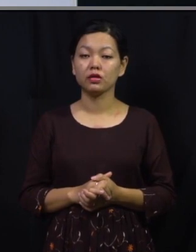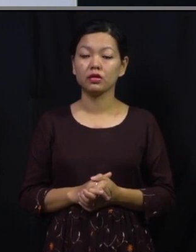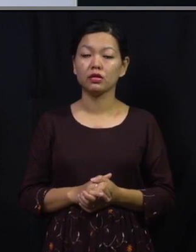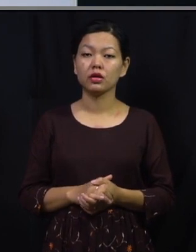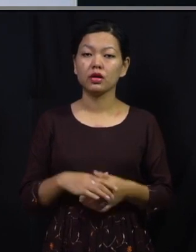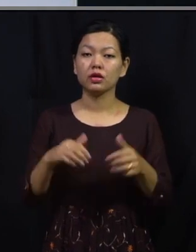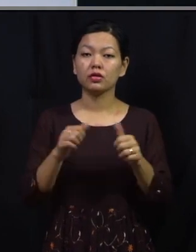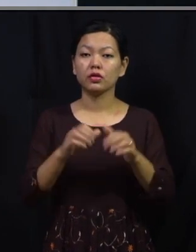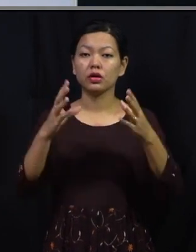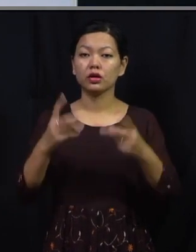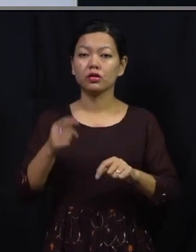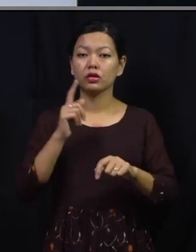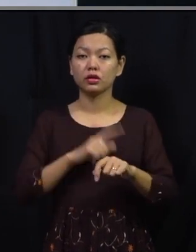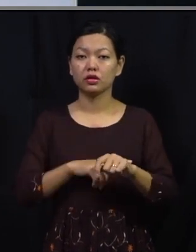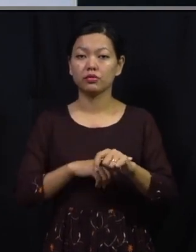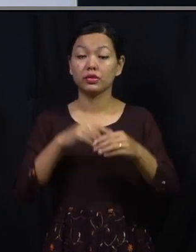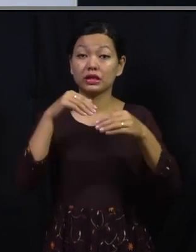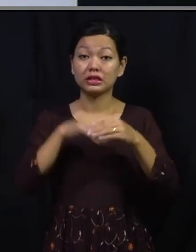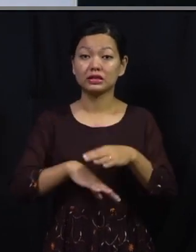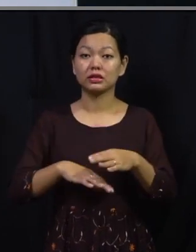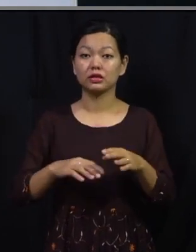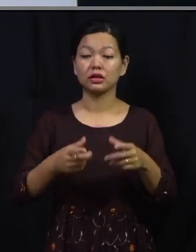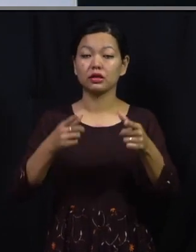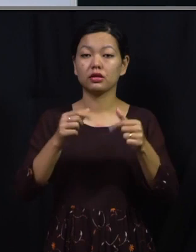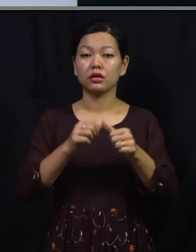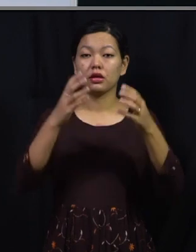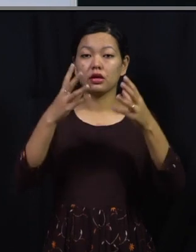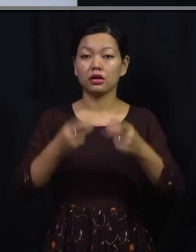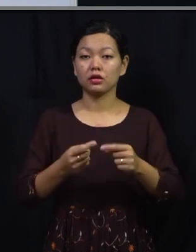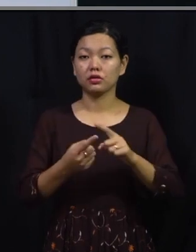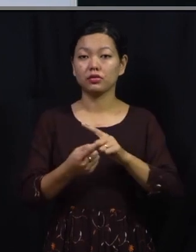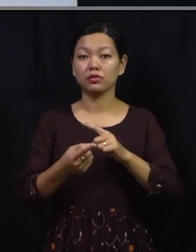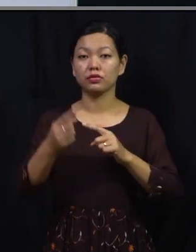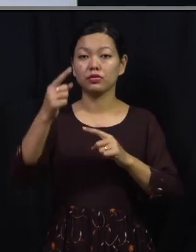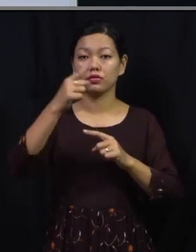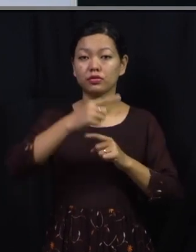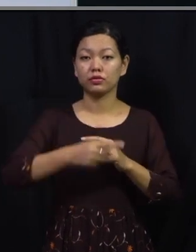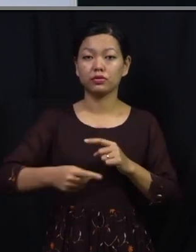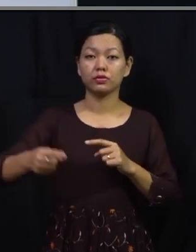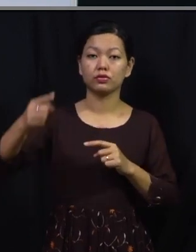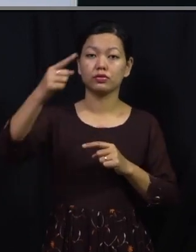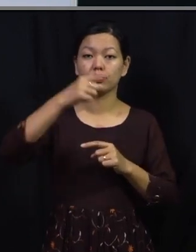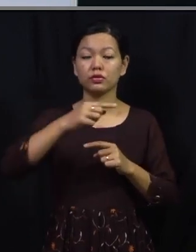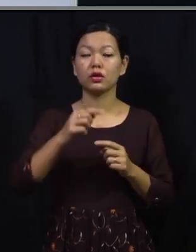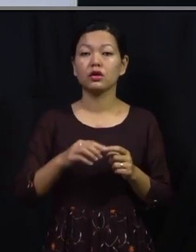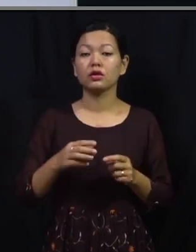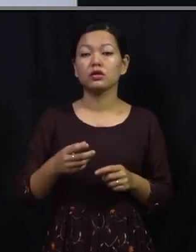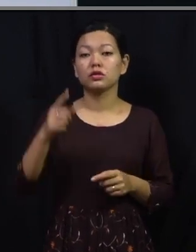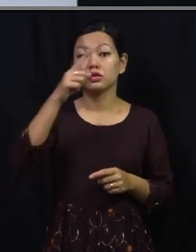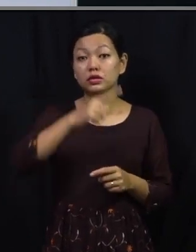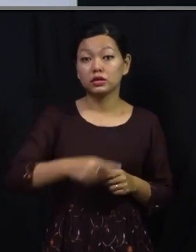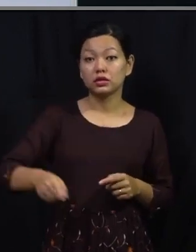In accounting, there is an accounting cycle, okay? So this accounting cycle is the sequence or